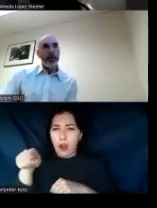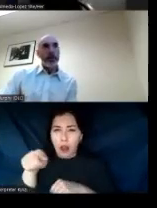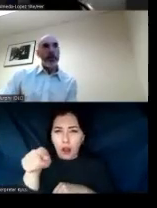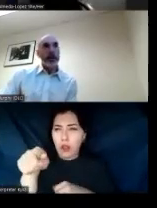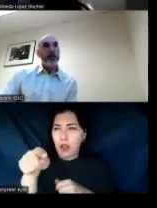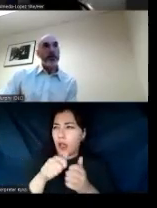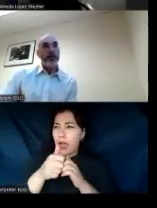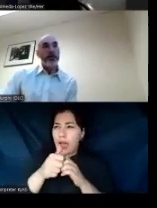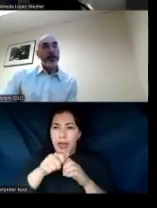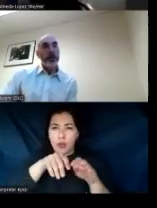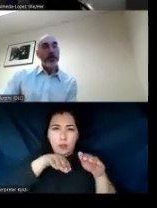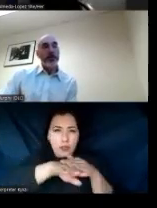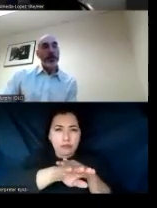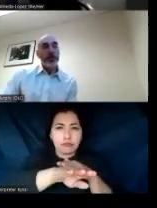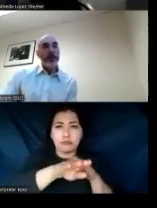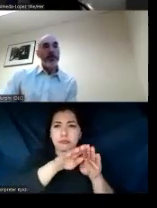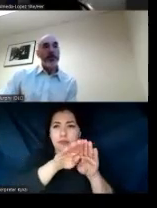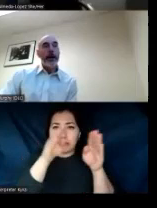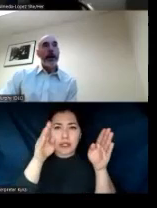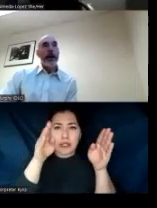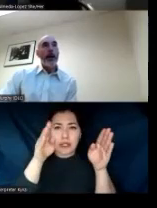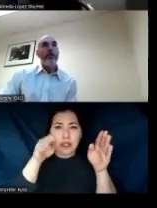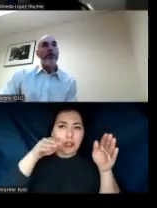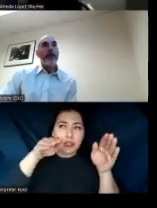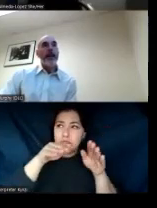area to the entrance to the polling place.